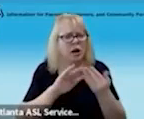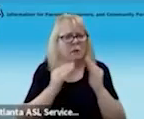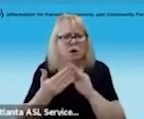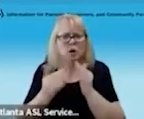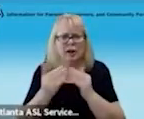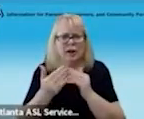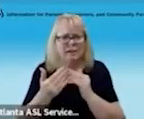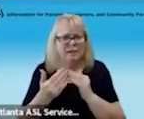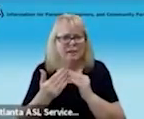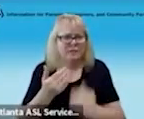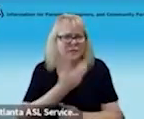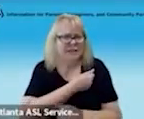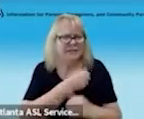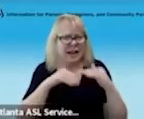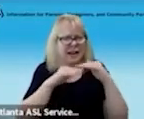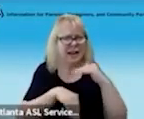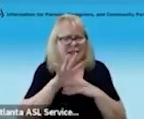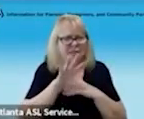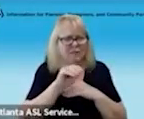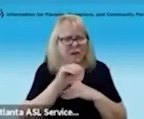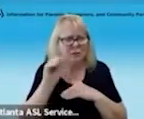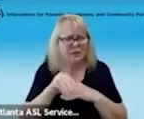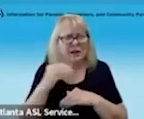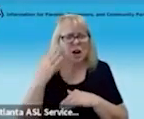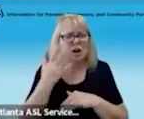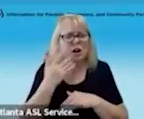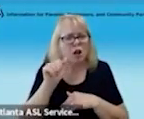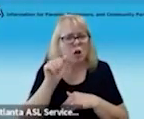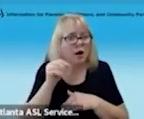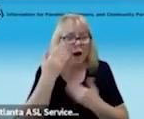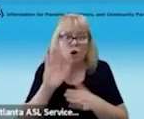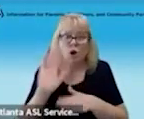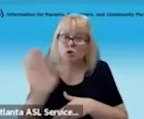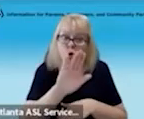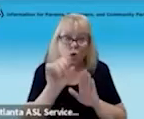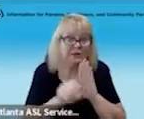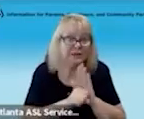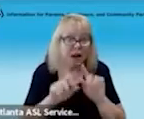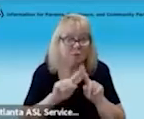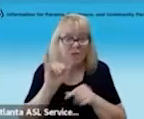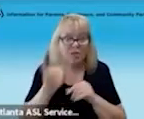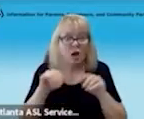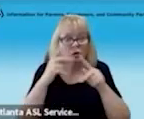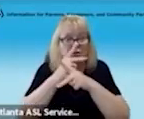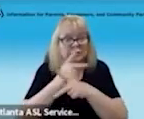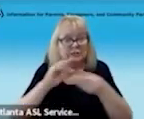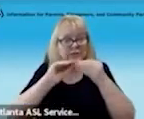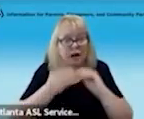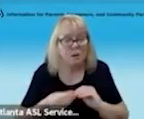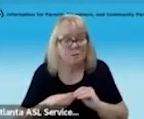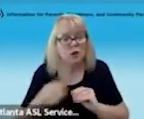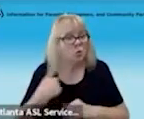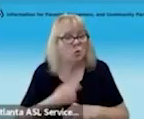cultural brokers and public health departments. Let's look at the message. What's wrong? Why is it that our community